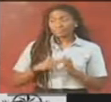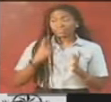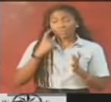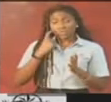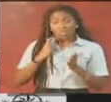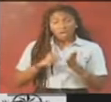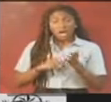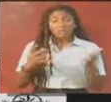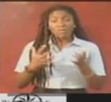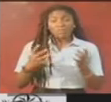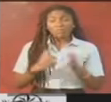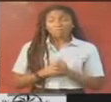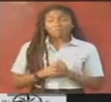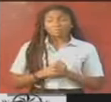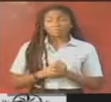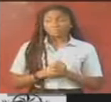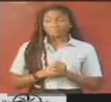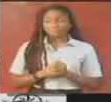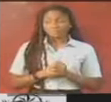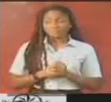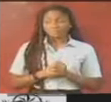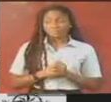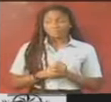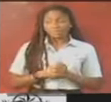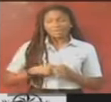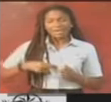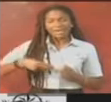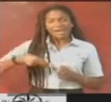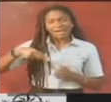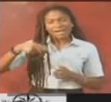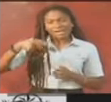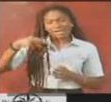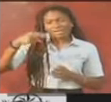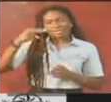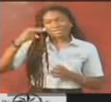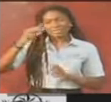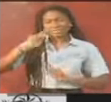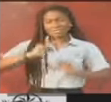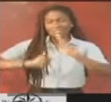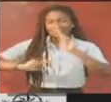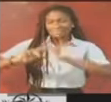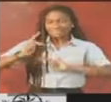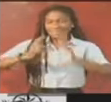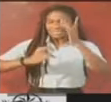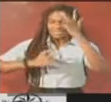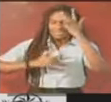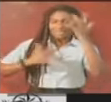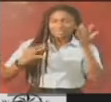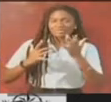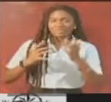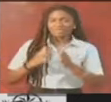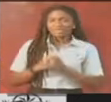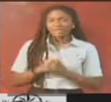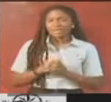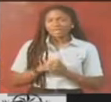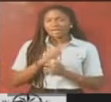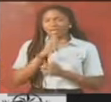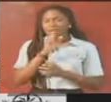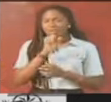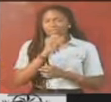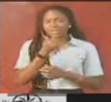highest range in any of the counties, as we see here in the map, as we look at the legend, is 16 to 25, and we